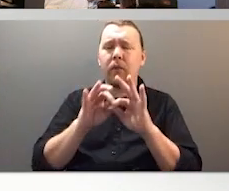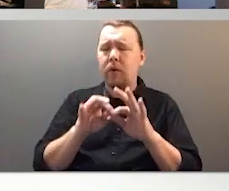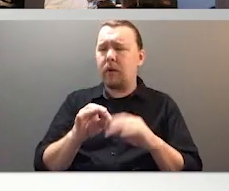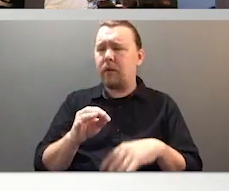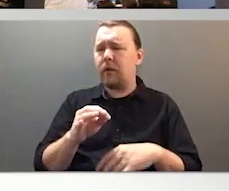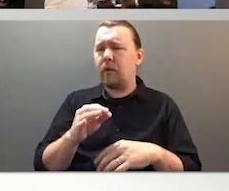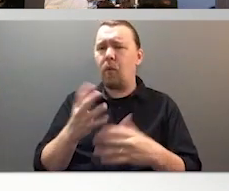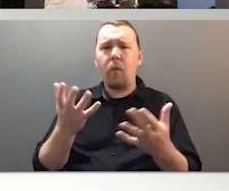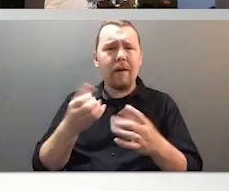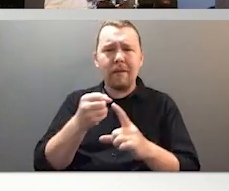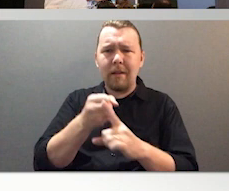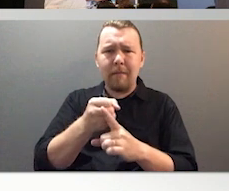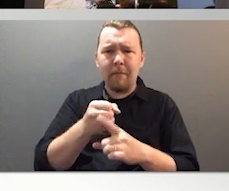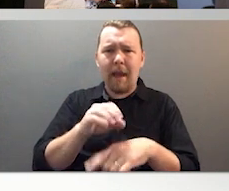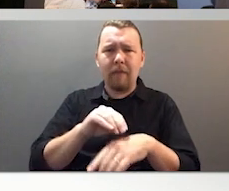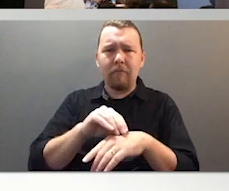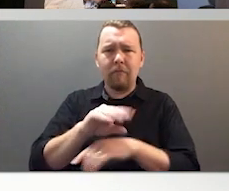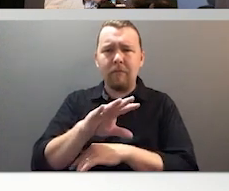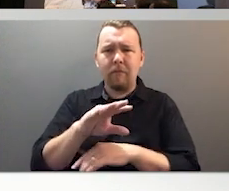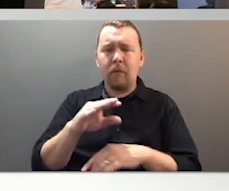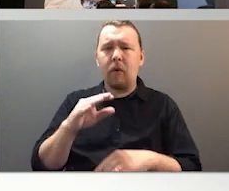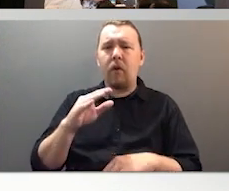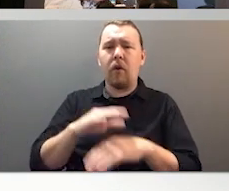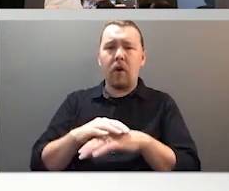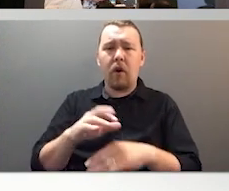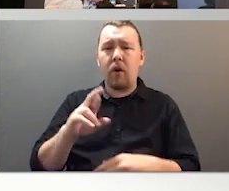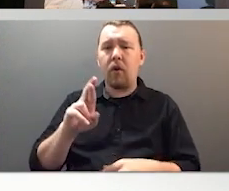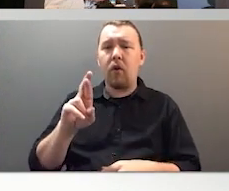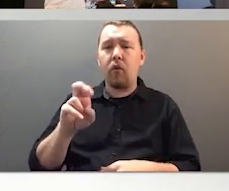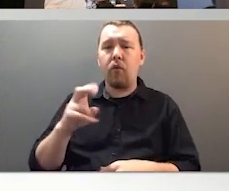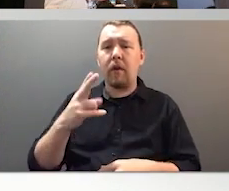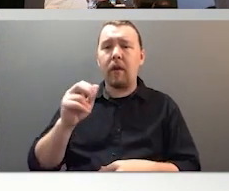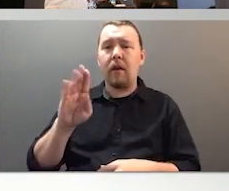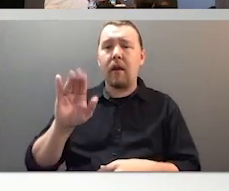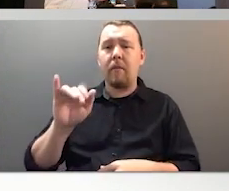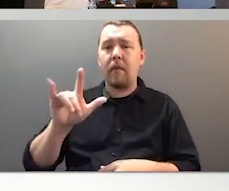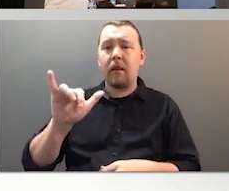the impact that it has on the rehabilitation process.